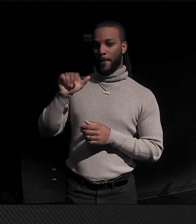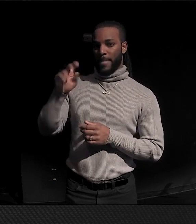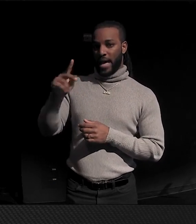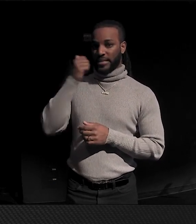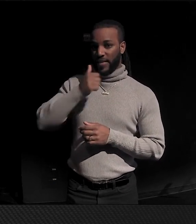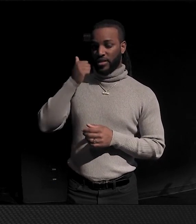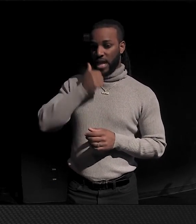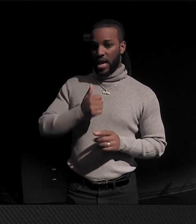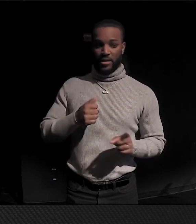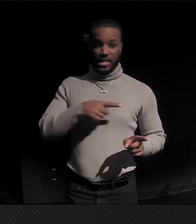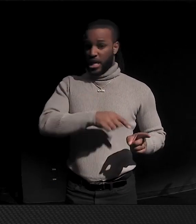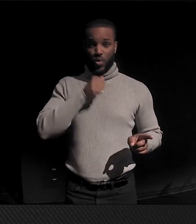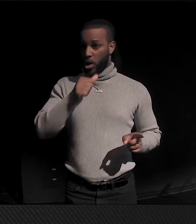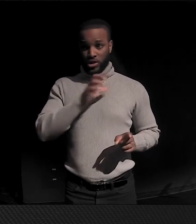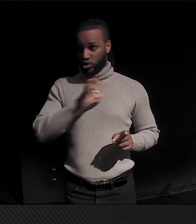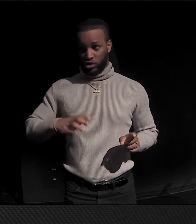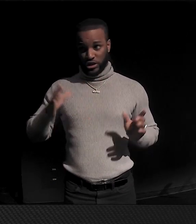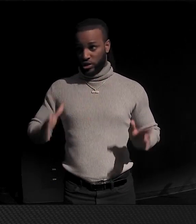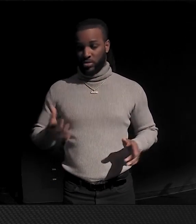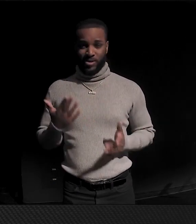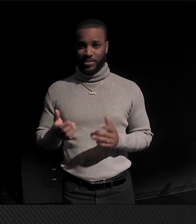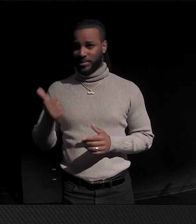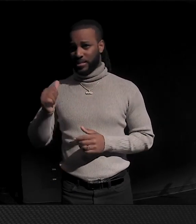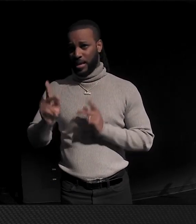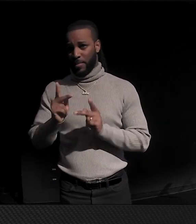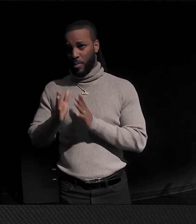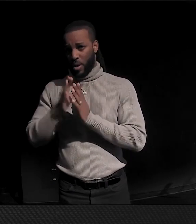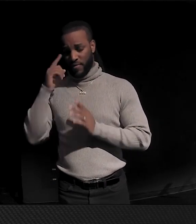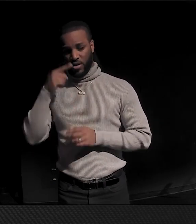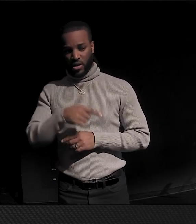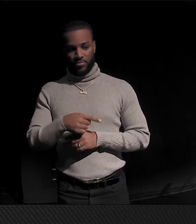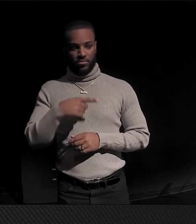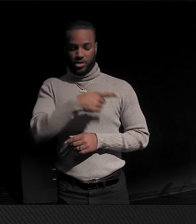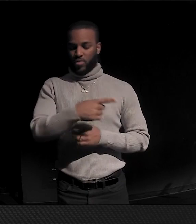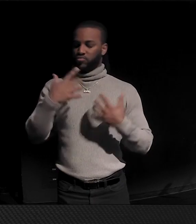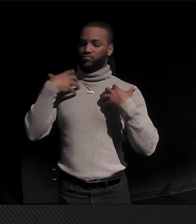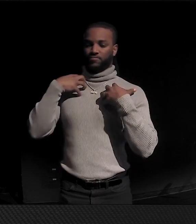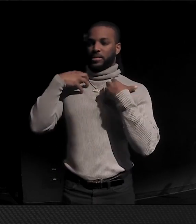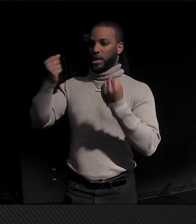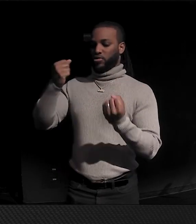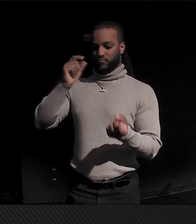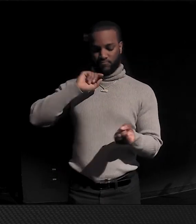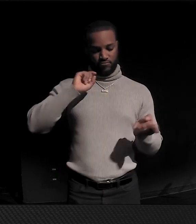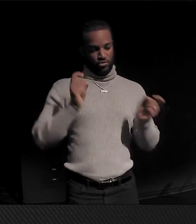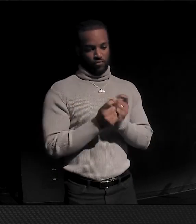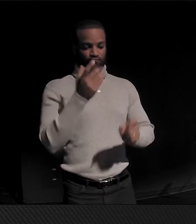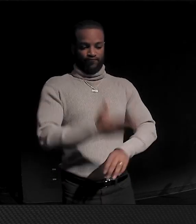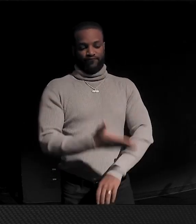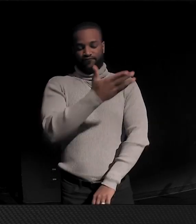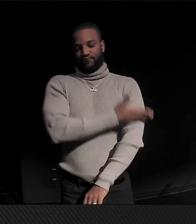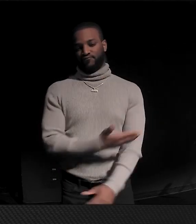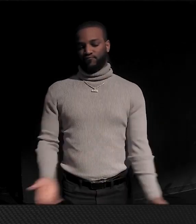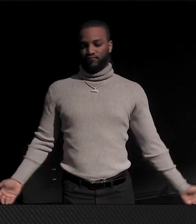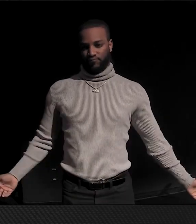a committed follower. Maybe he had 10 of us praying for him. And he was radically and miraculously healed. Did God listen to the